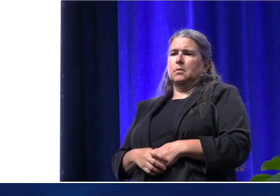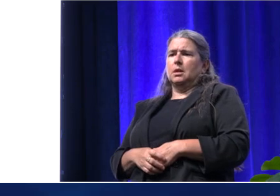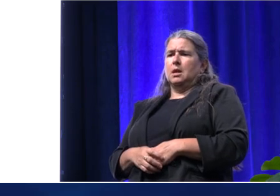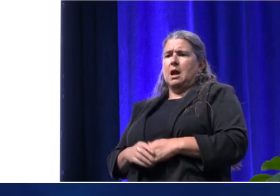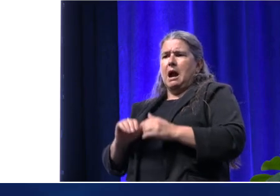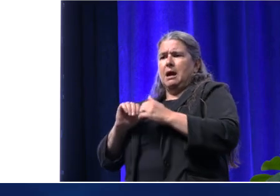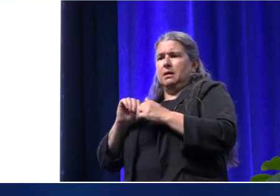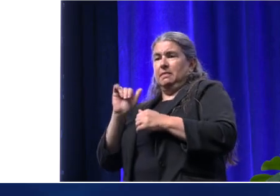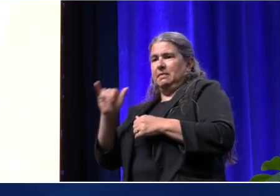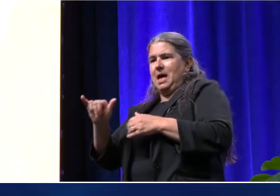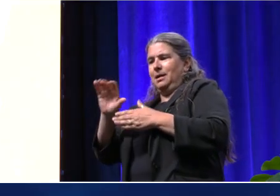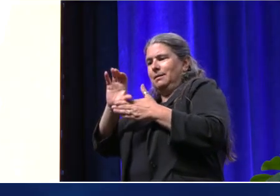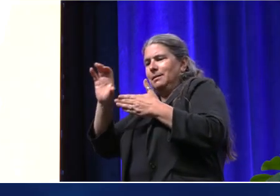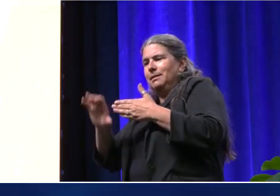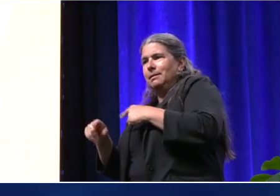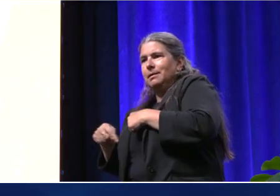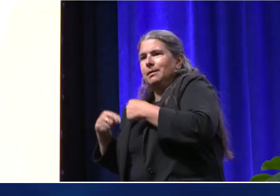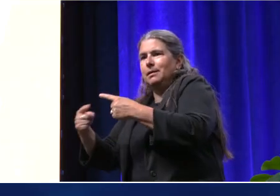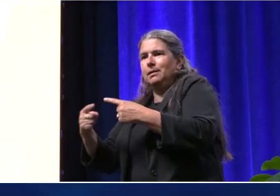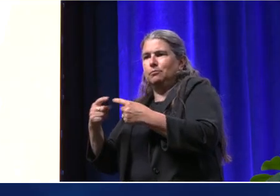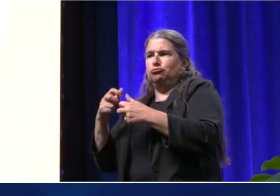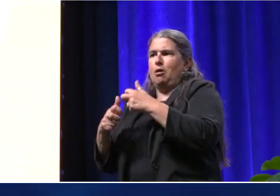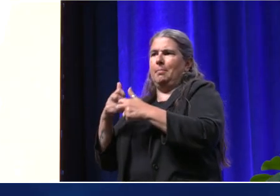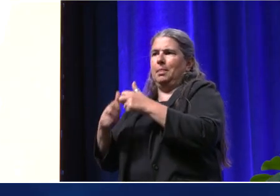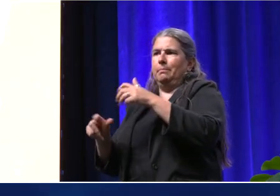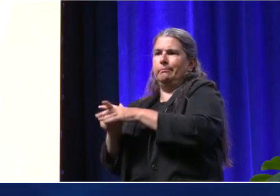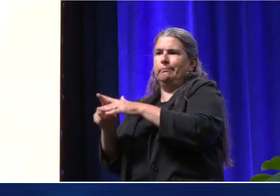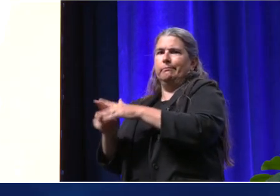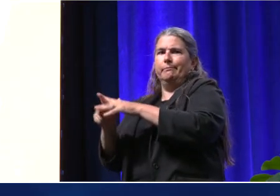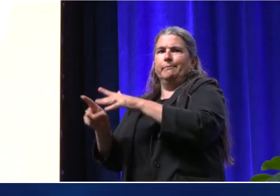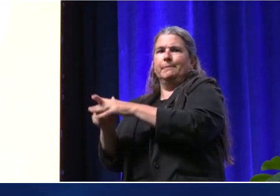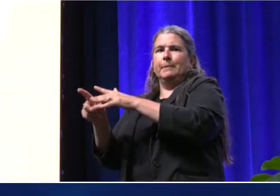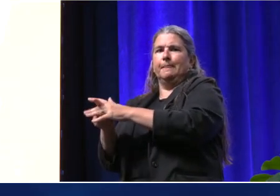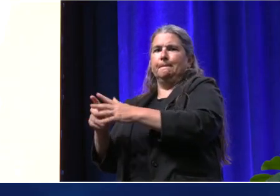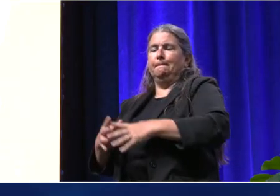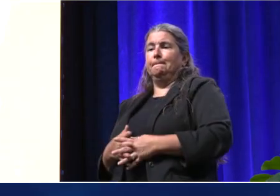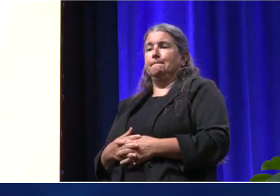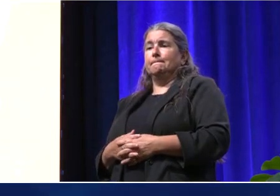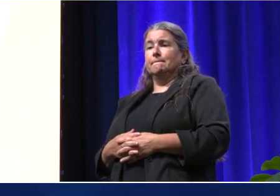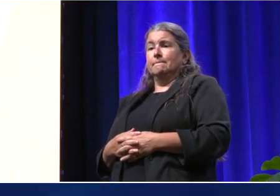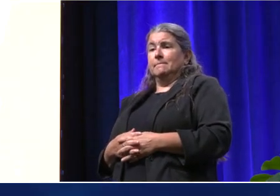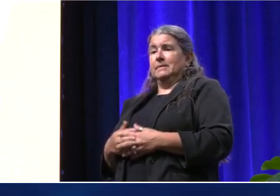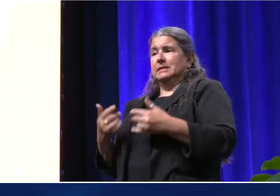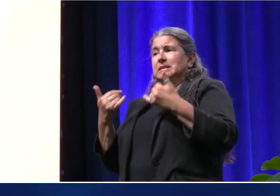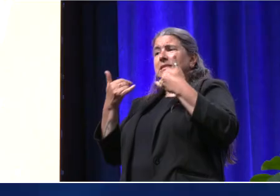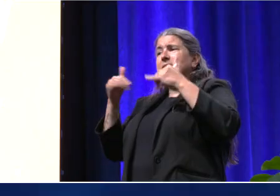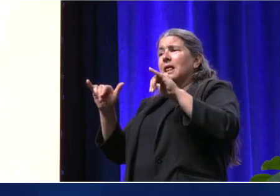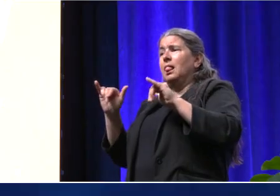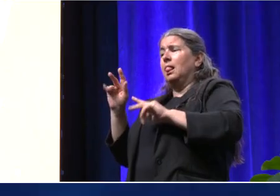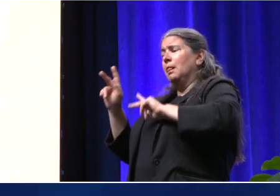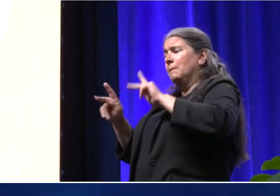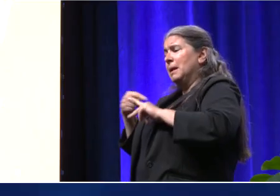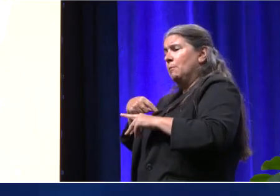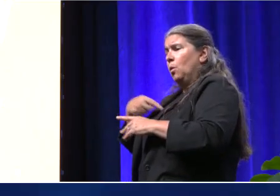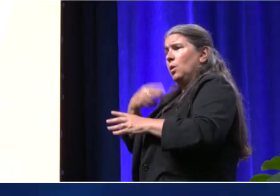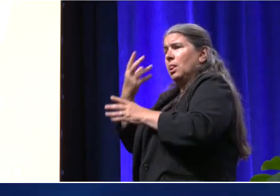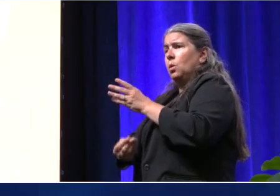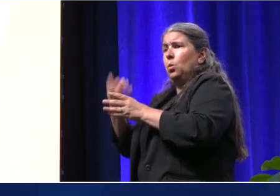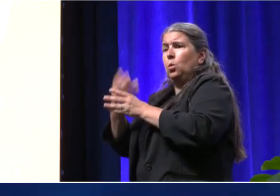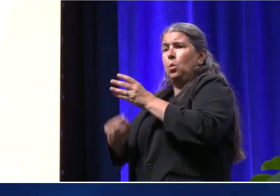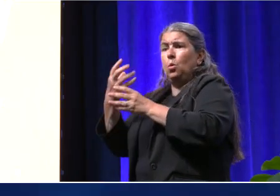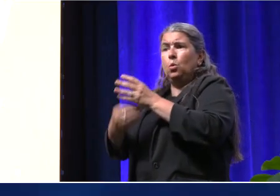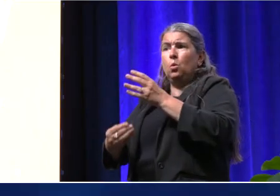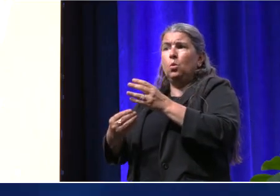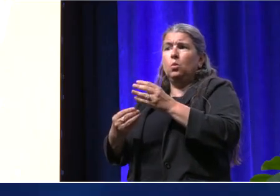enforcement in the United States. This is still the bottom line, and it bears repeating. We're still losing too many people we